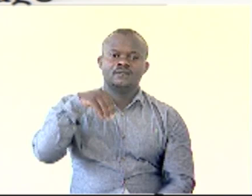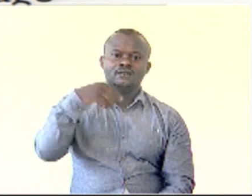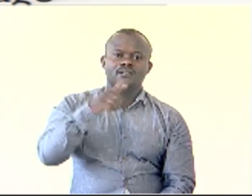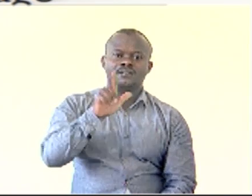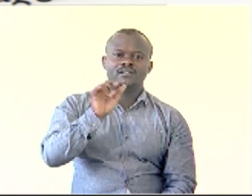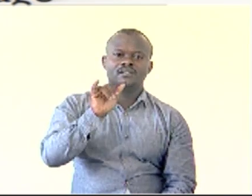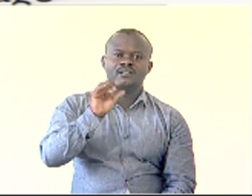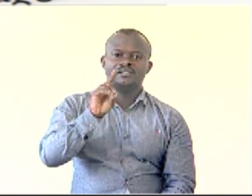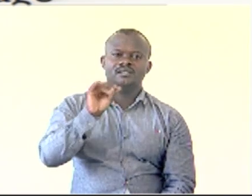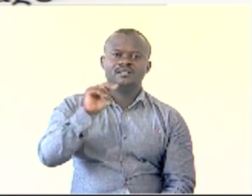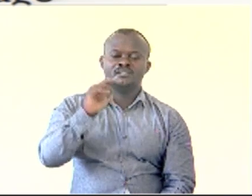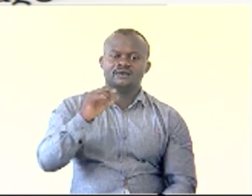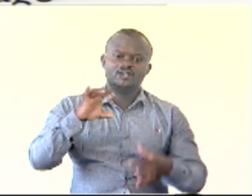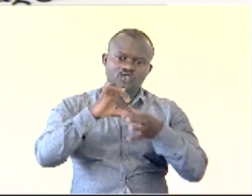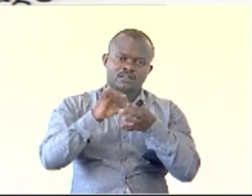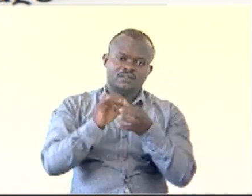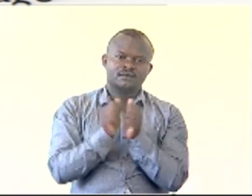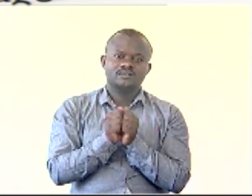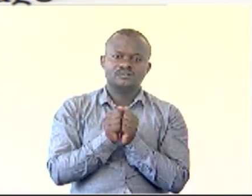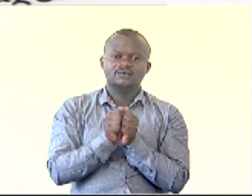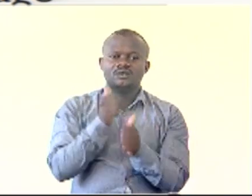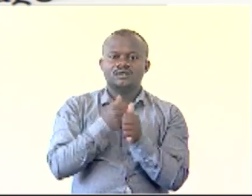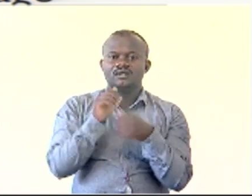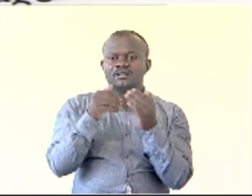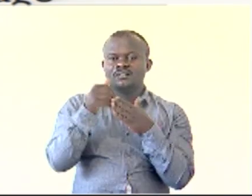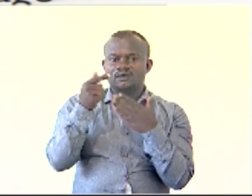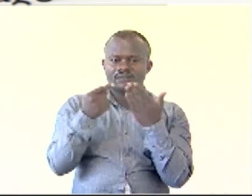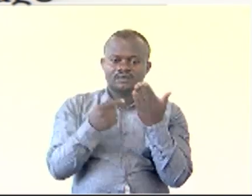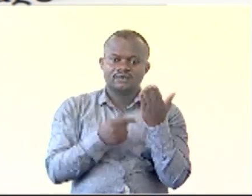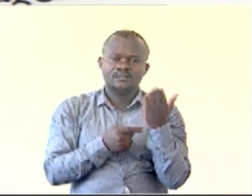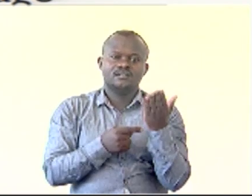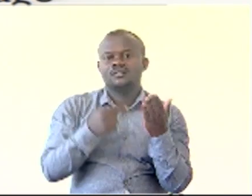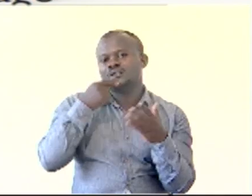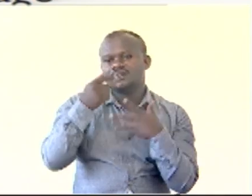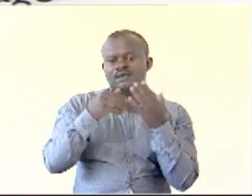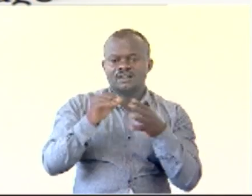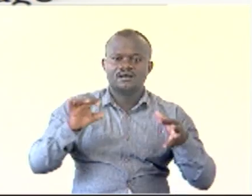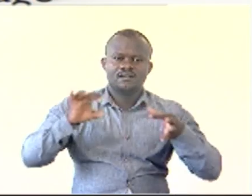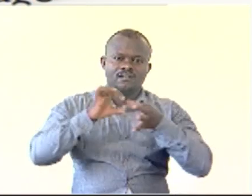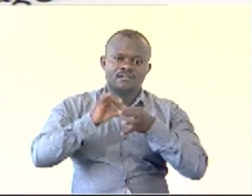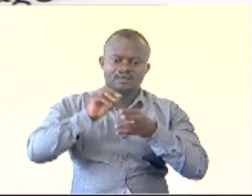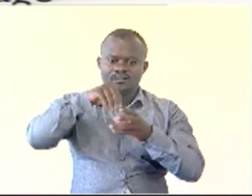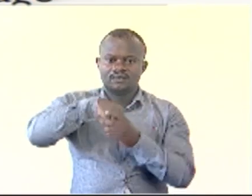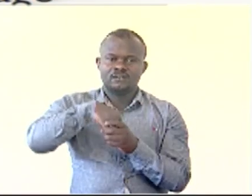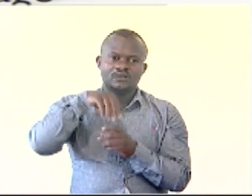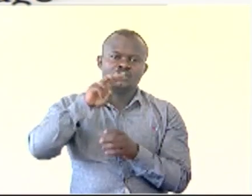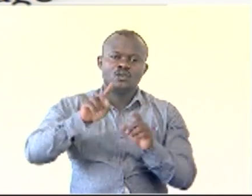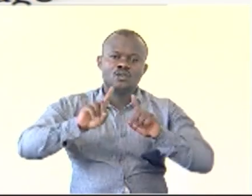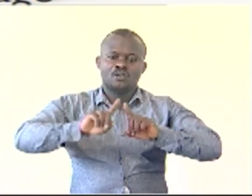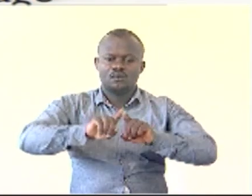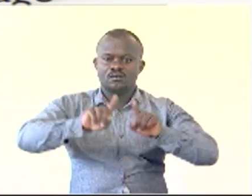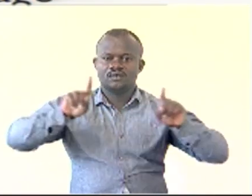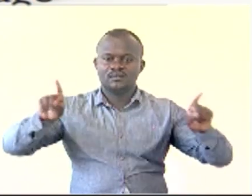griding joints. The griding joints, what are these griding joints are found? These are joints consist of two opposite